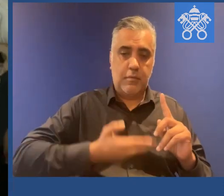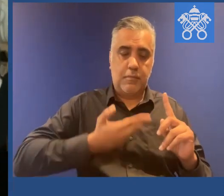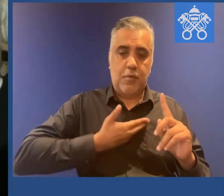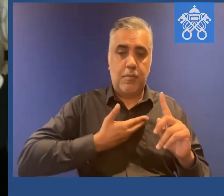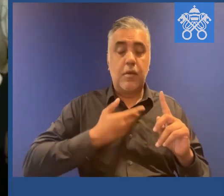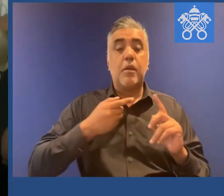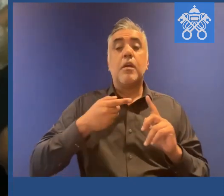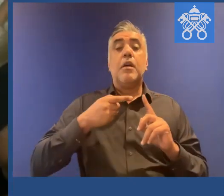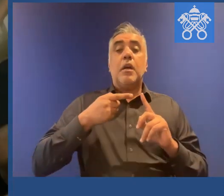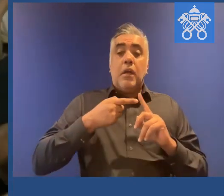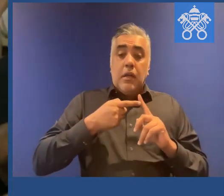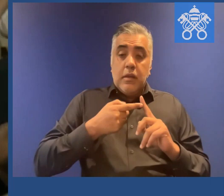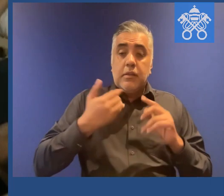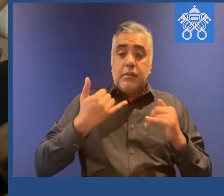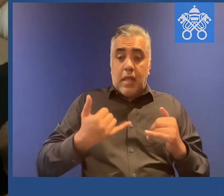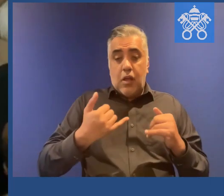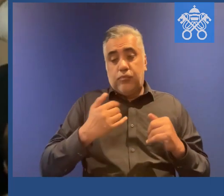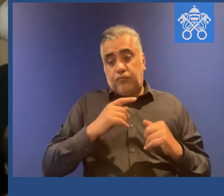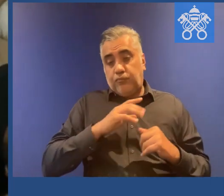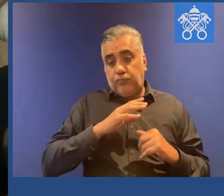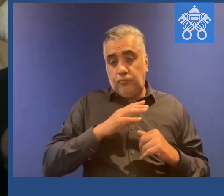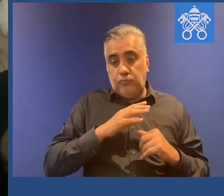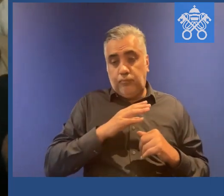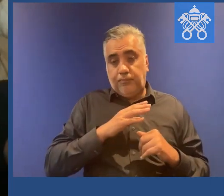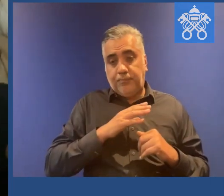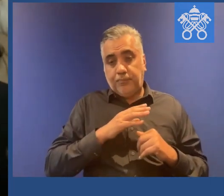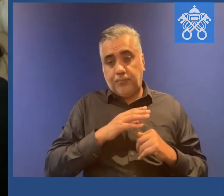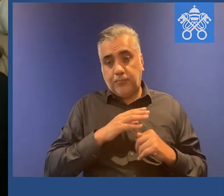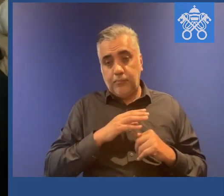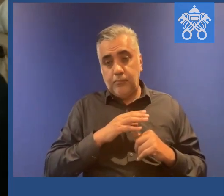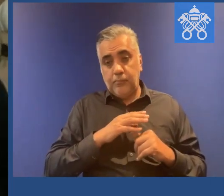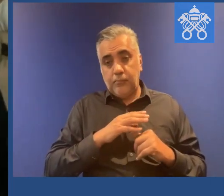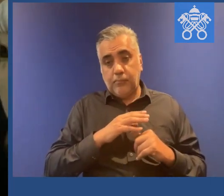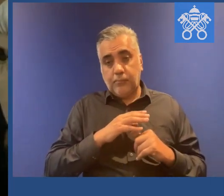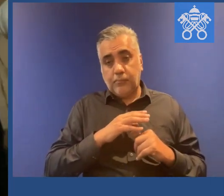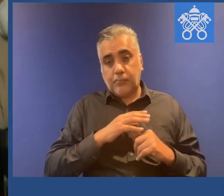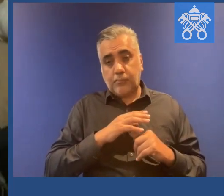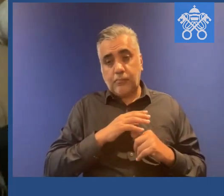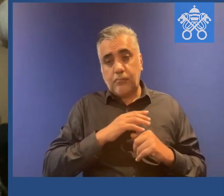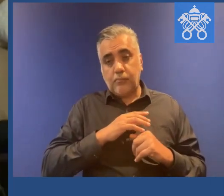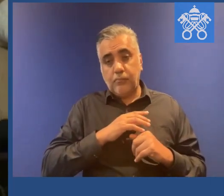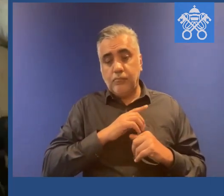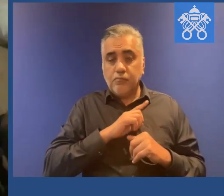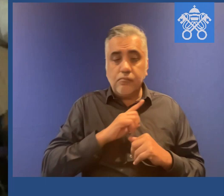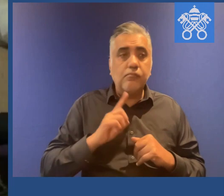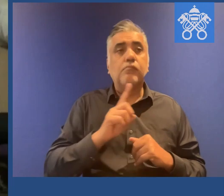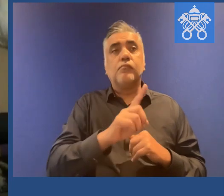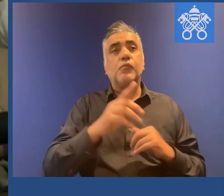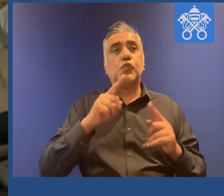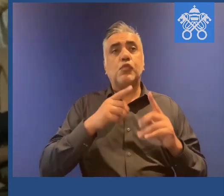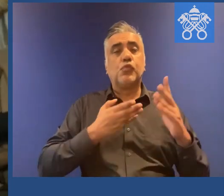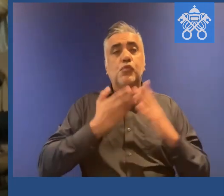And the Holy Father is now making his way through the church, greeting people